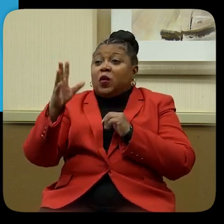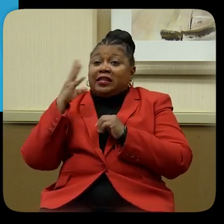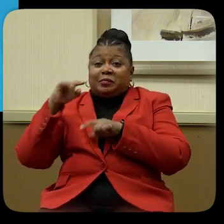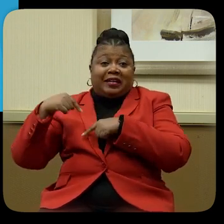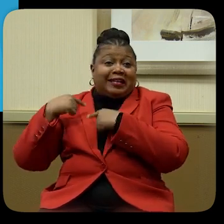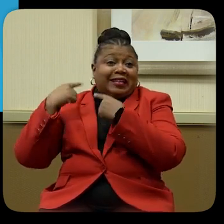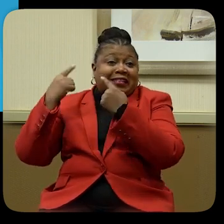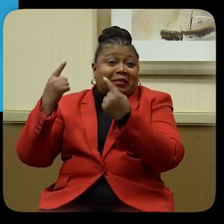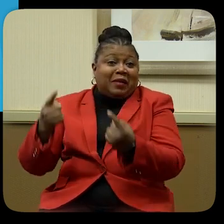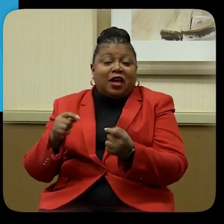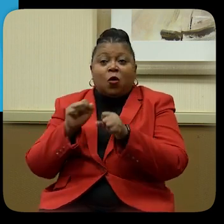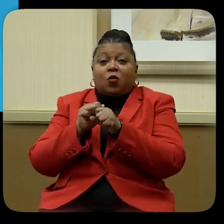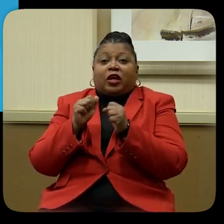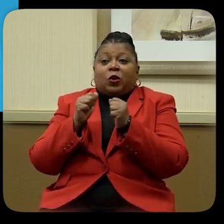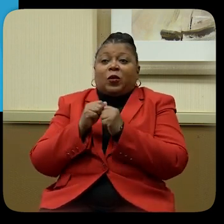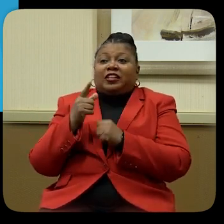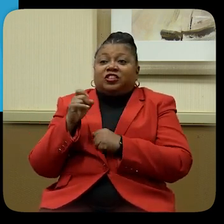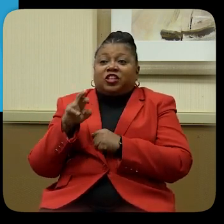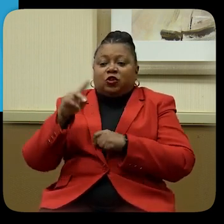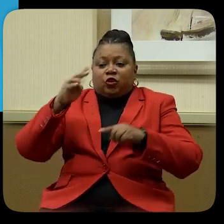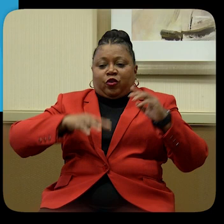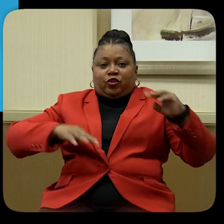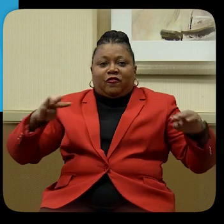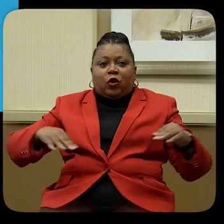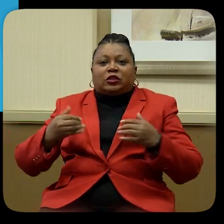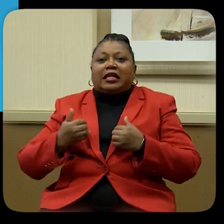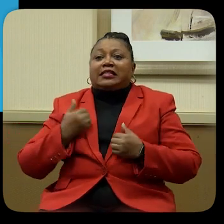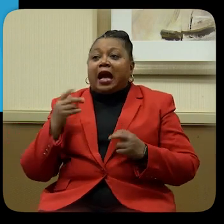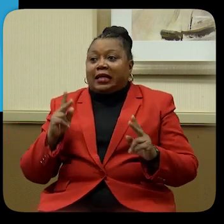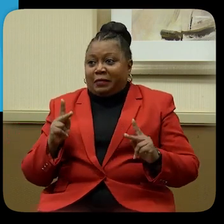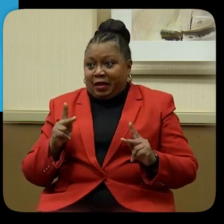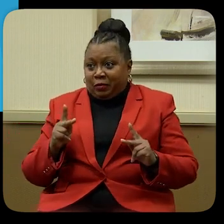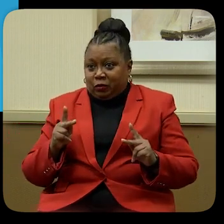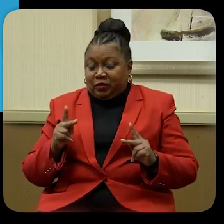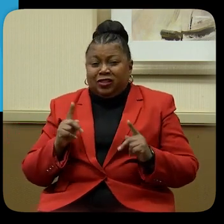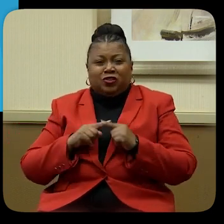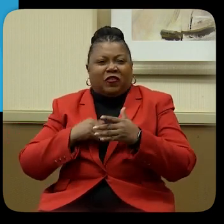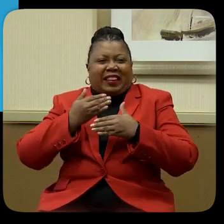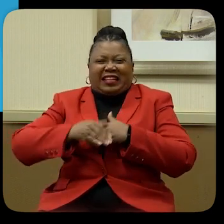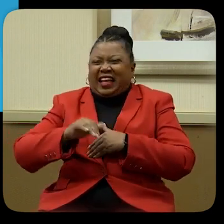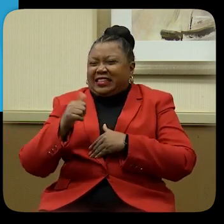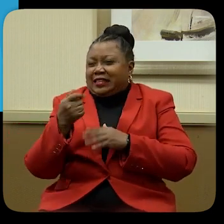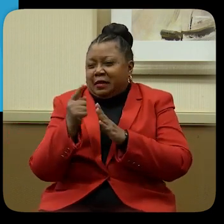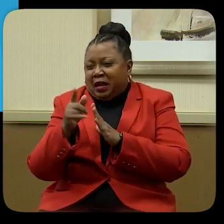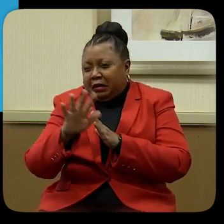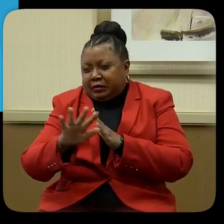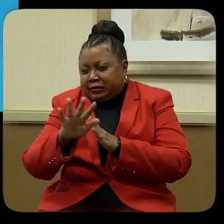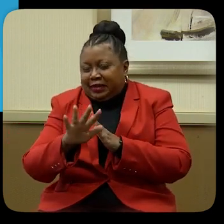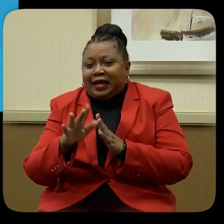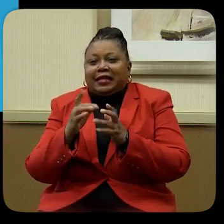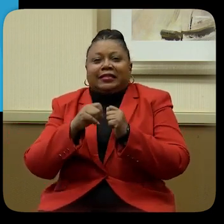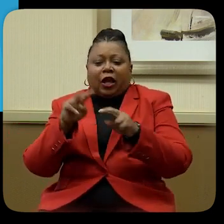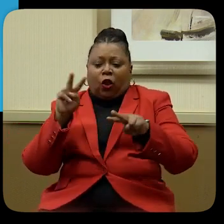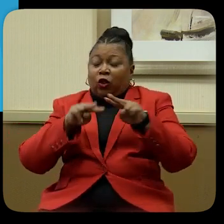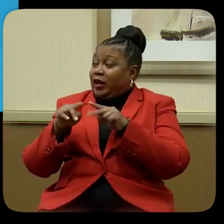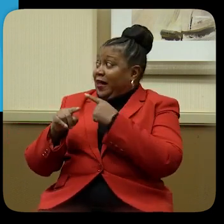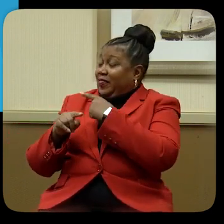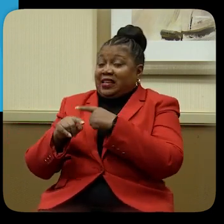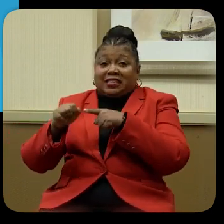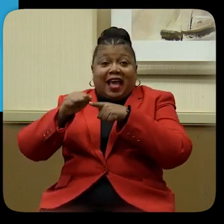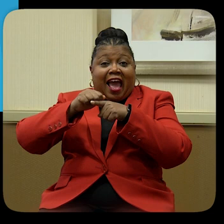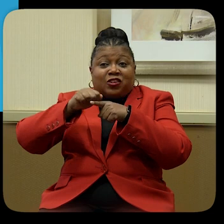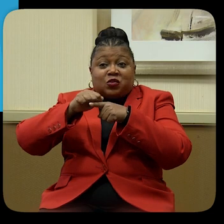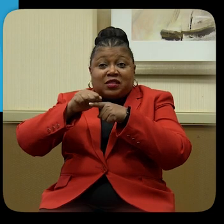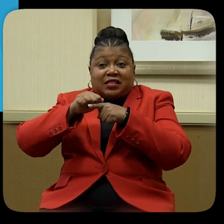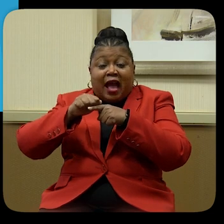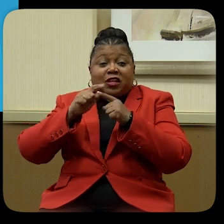has been working with gender diverse young people. So for the next 10 minutes or so, take a look at that